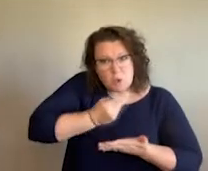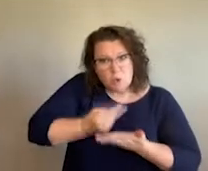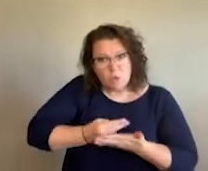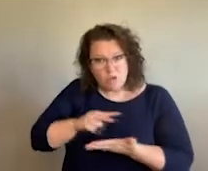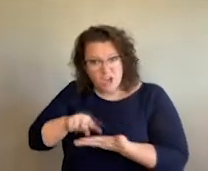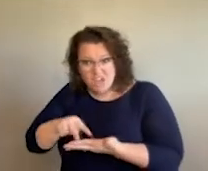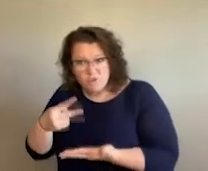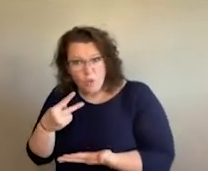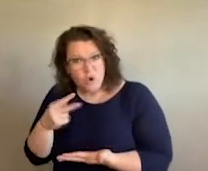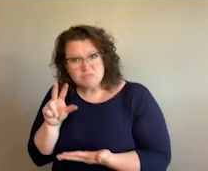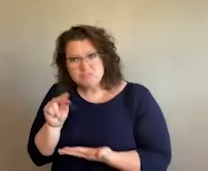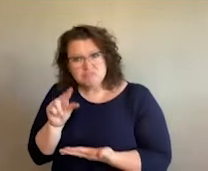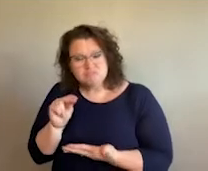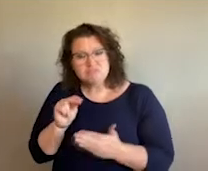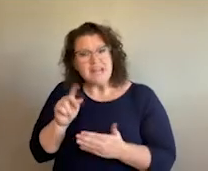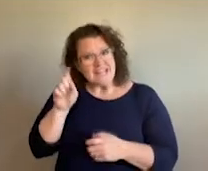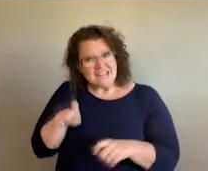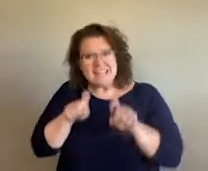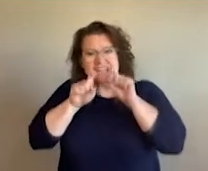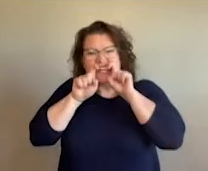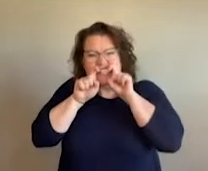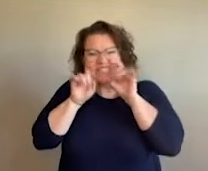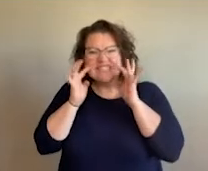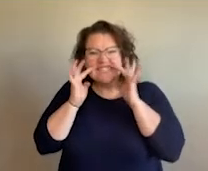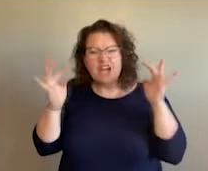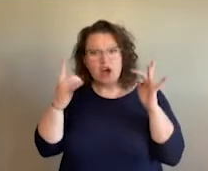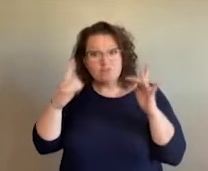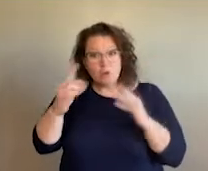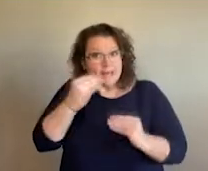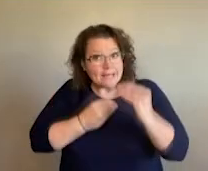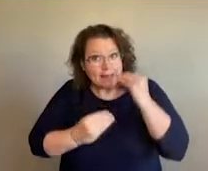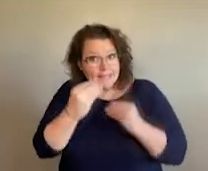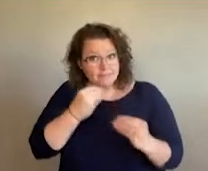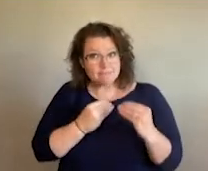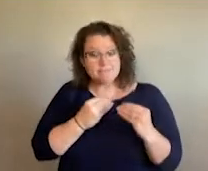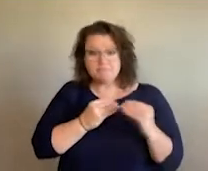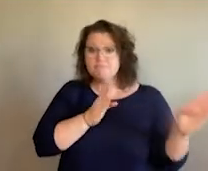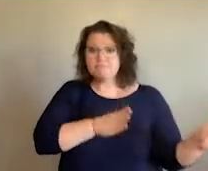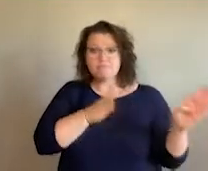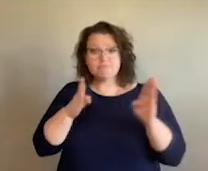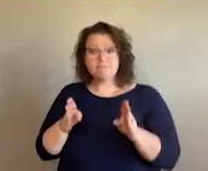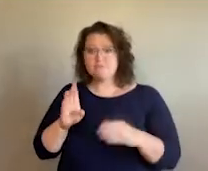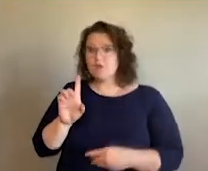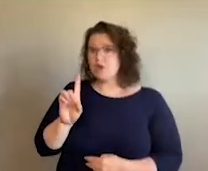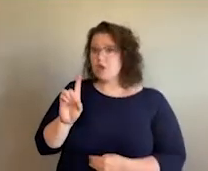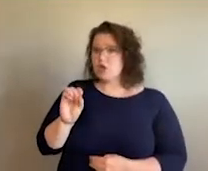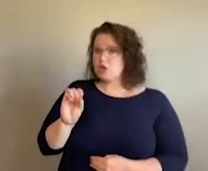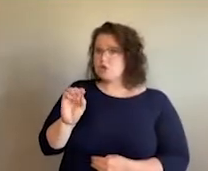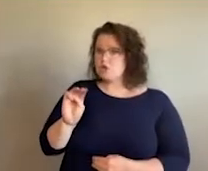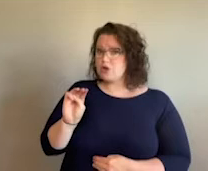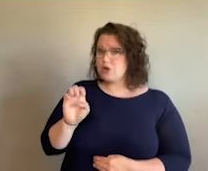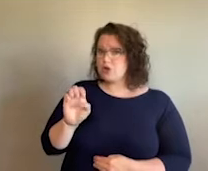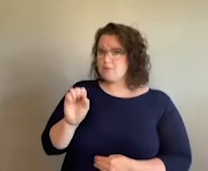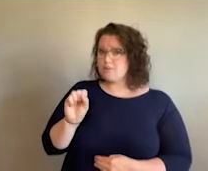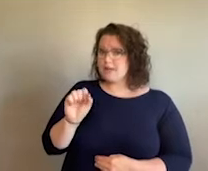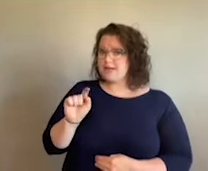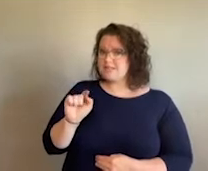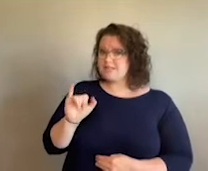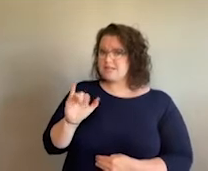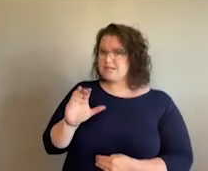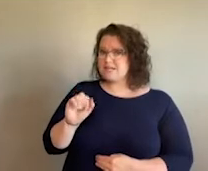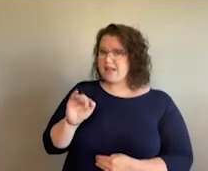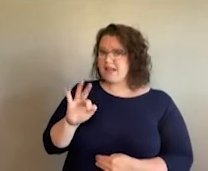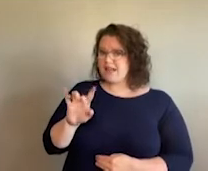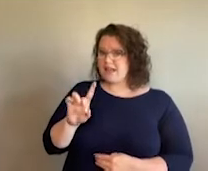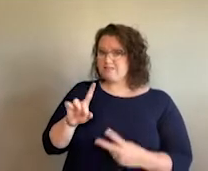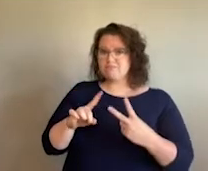they have to have sharp teeth to eat their food. Another one is domesticated and wild. So these are